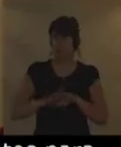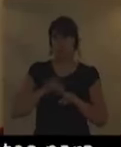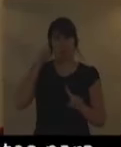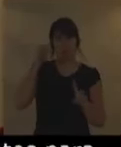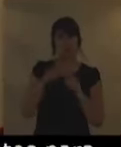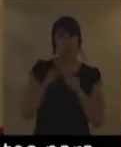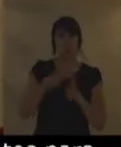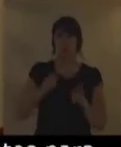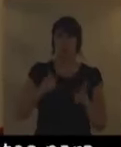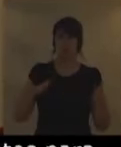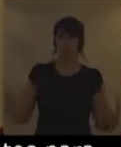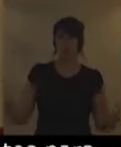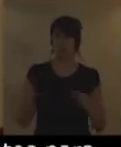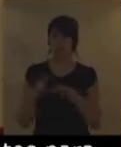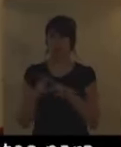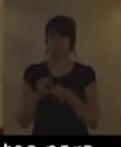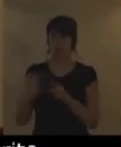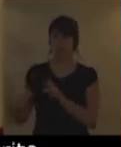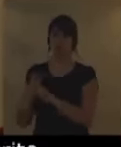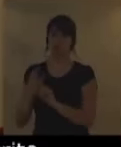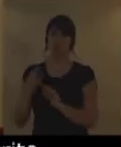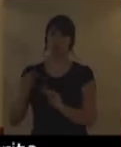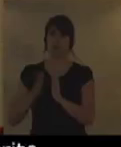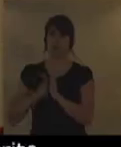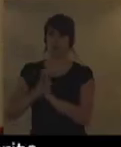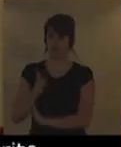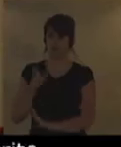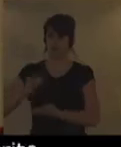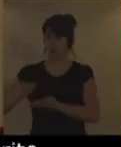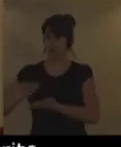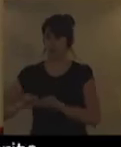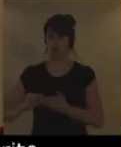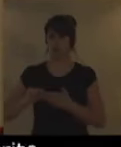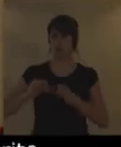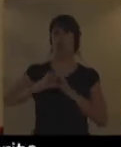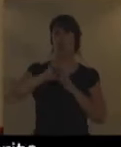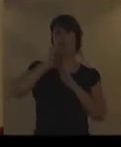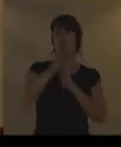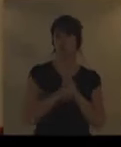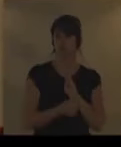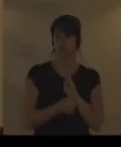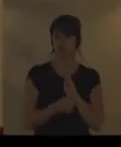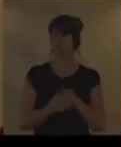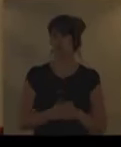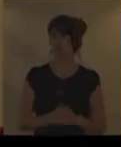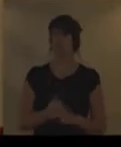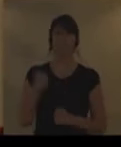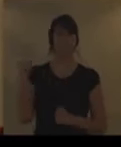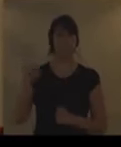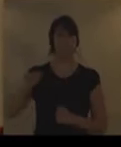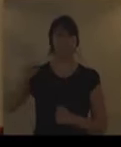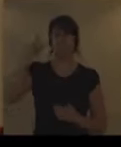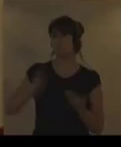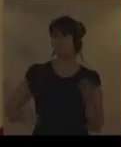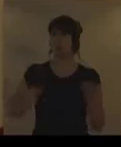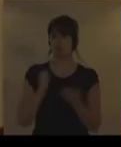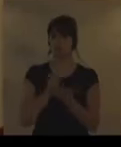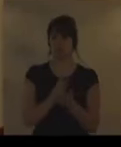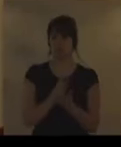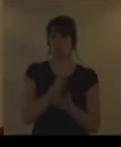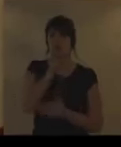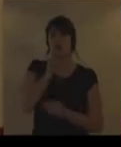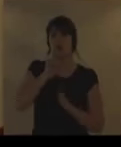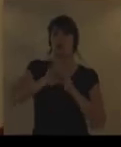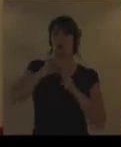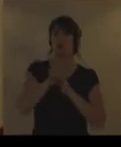The hand shape. The first obstacle that we faced is the number of hand shapes. According to Christian